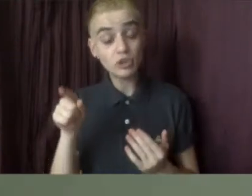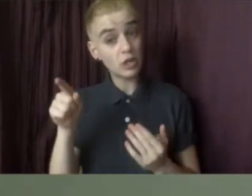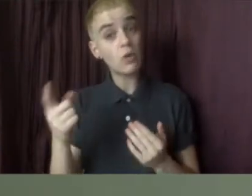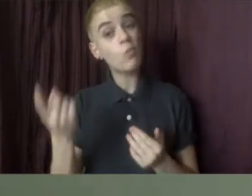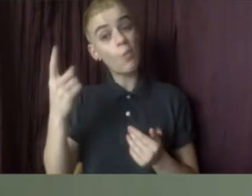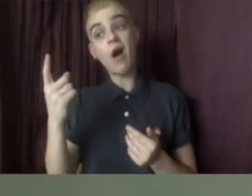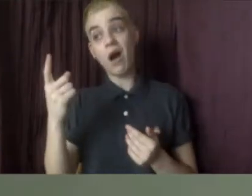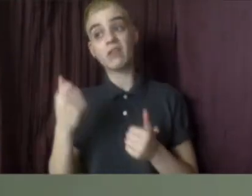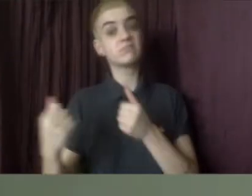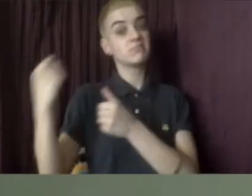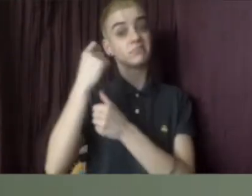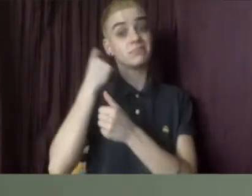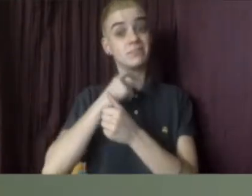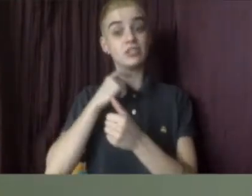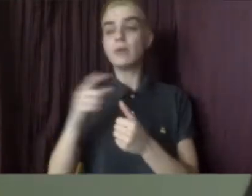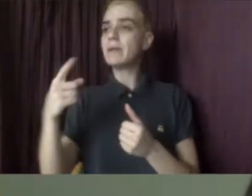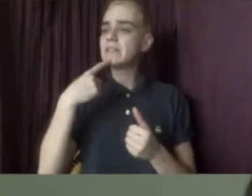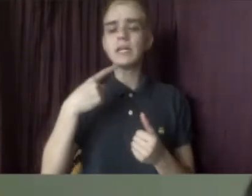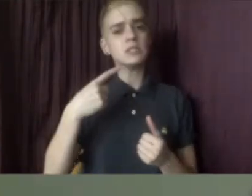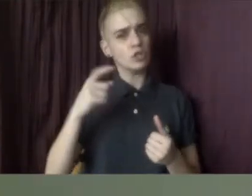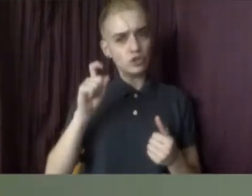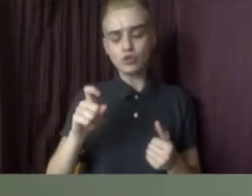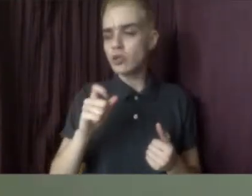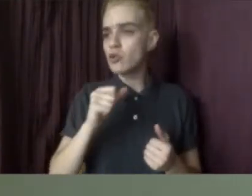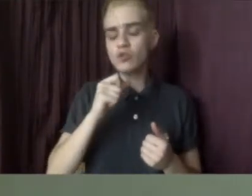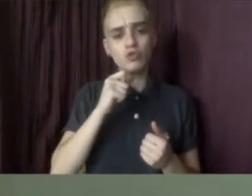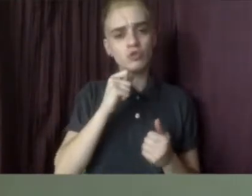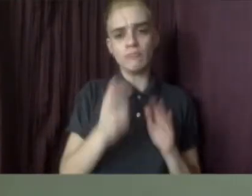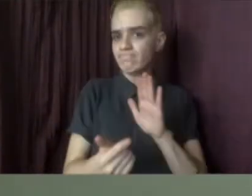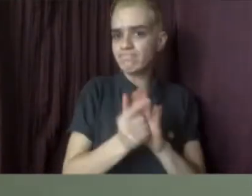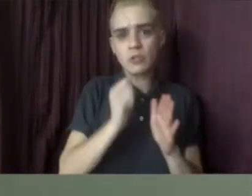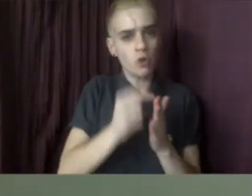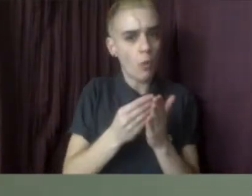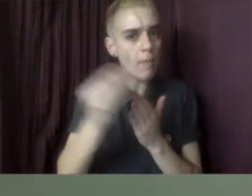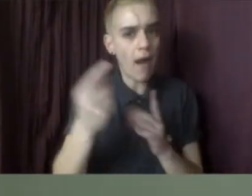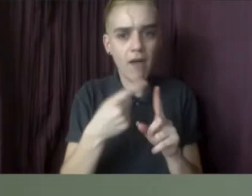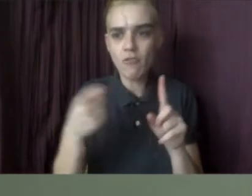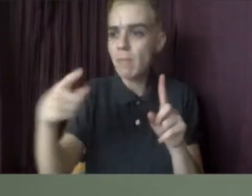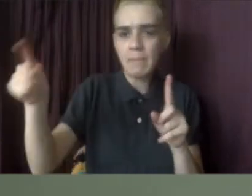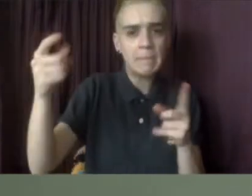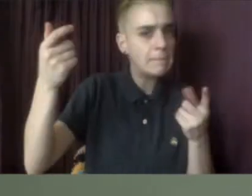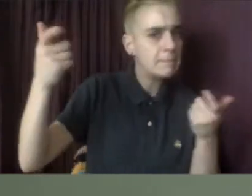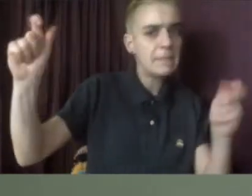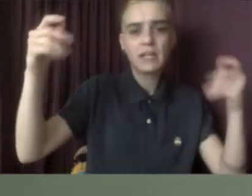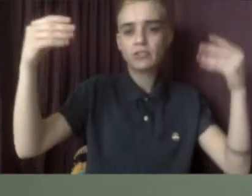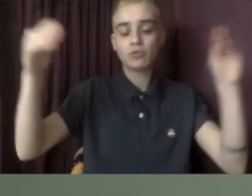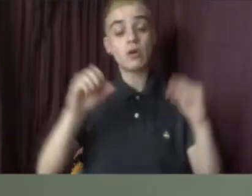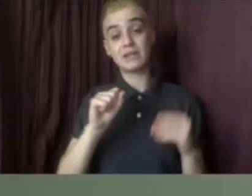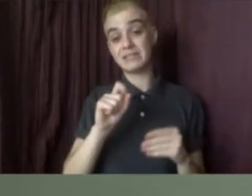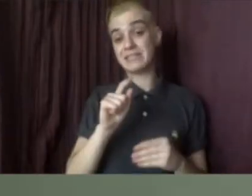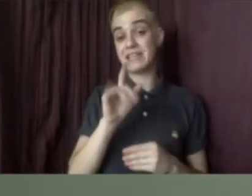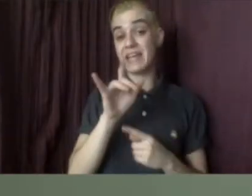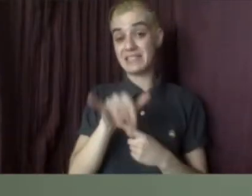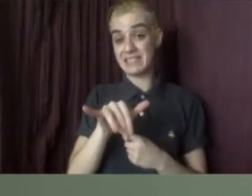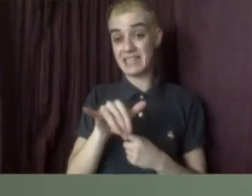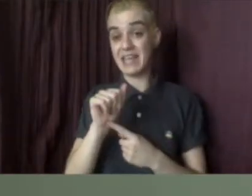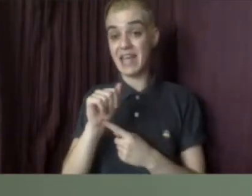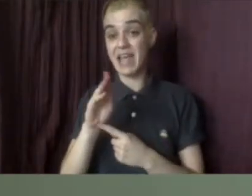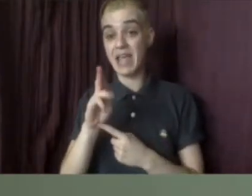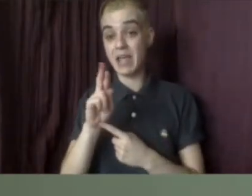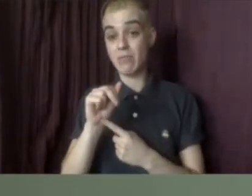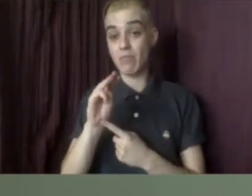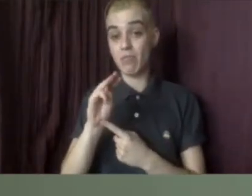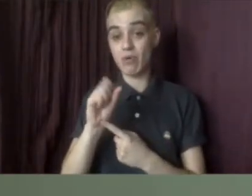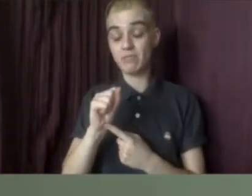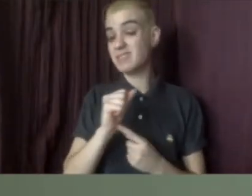hurts Georgians. It hurts the regular people much more than it does the 56 colleagues that I have who sit up